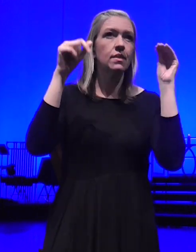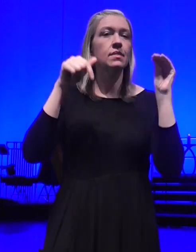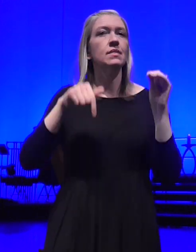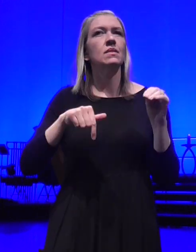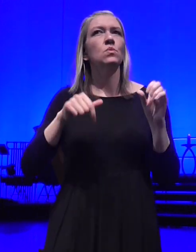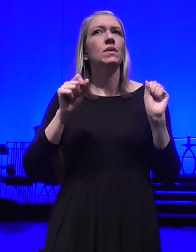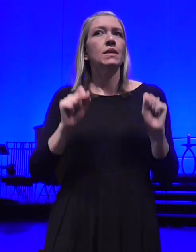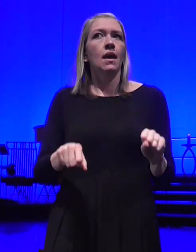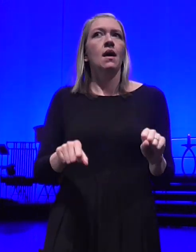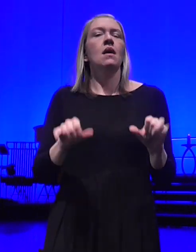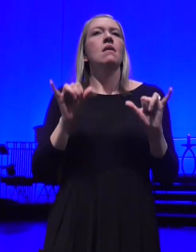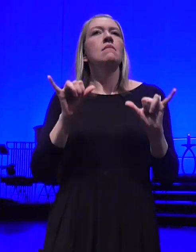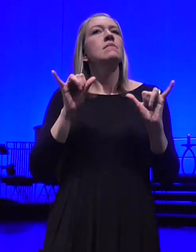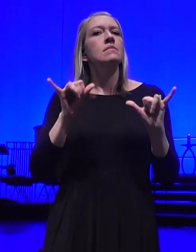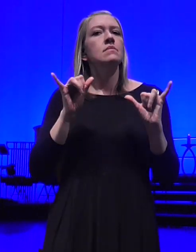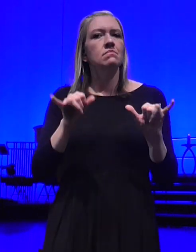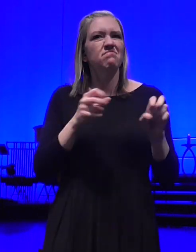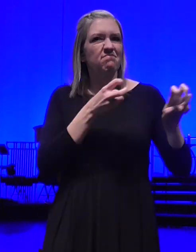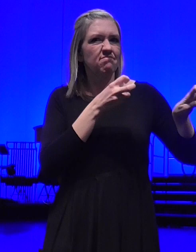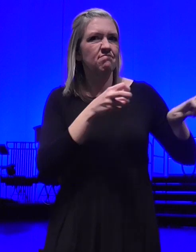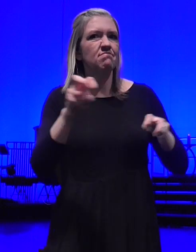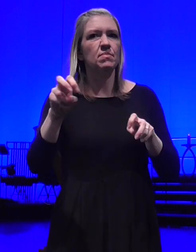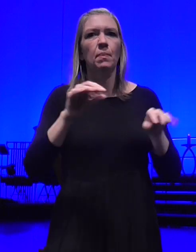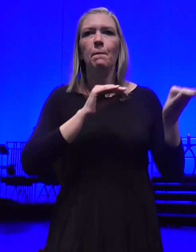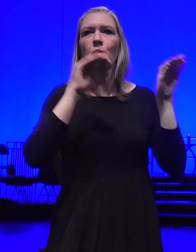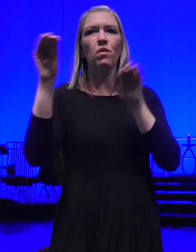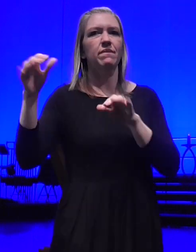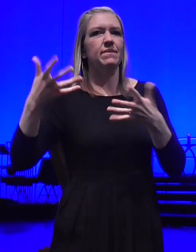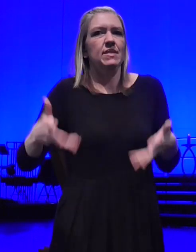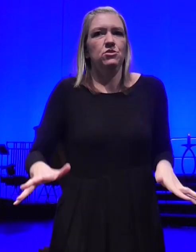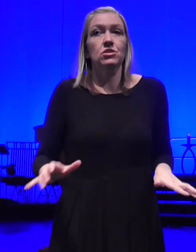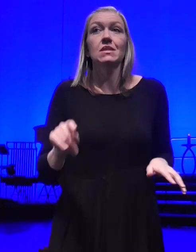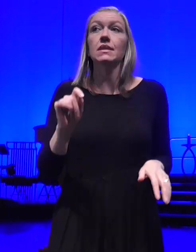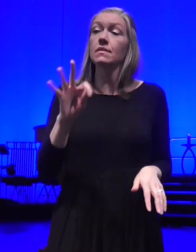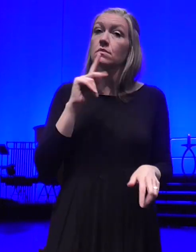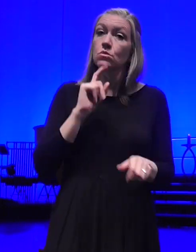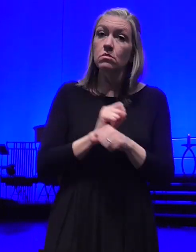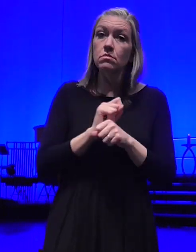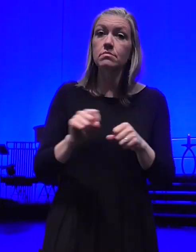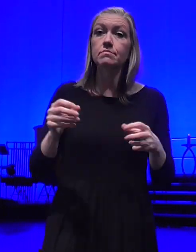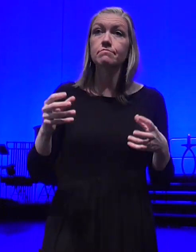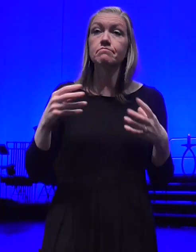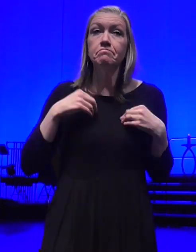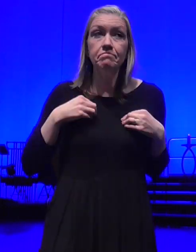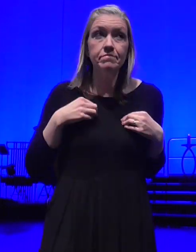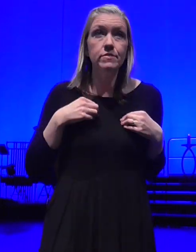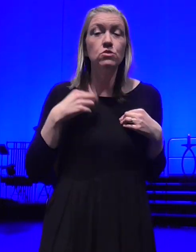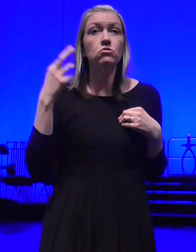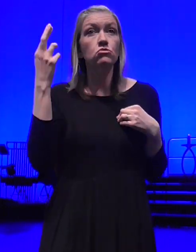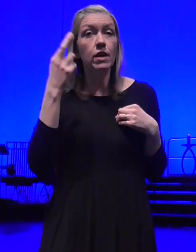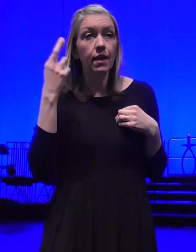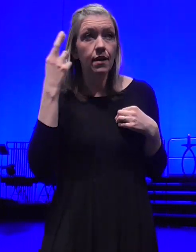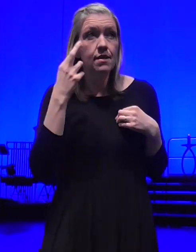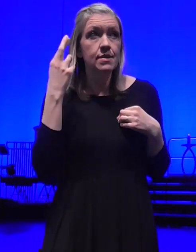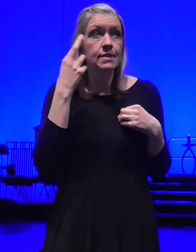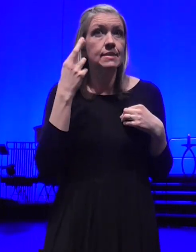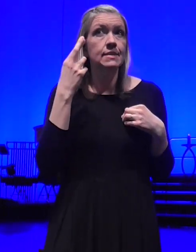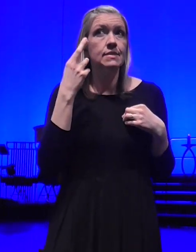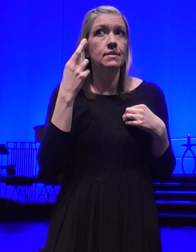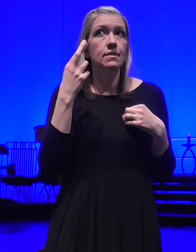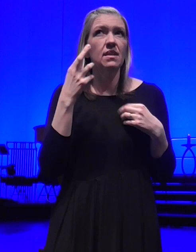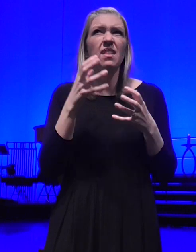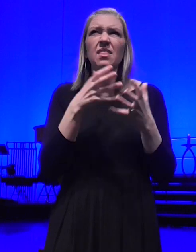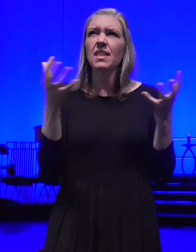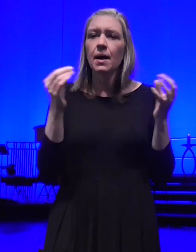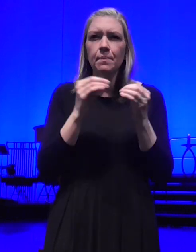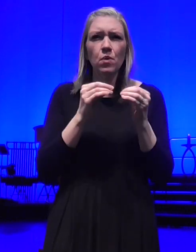move out of that if we really take it in, if we really realize that there's a lot more